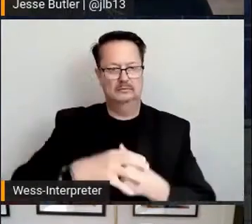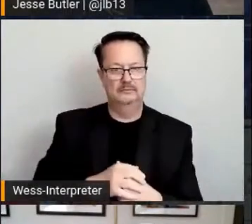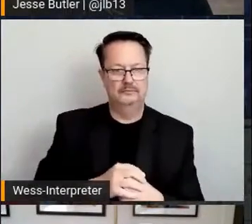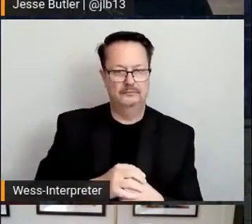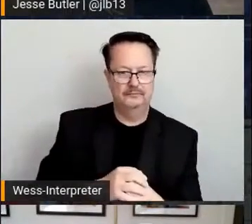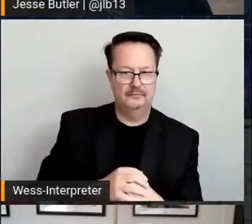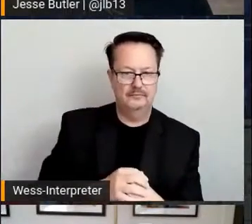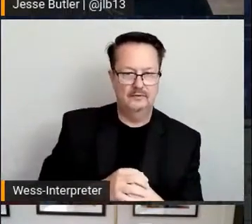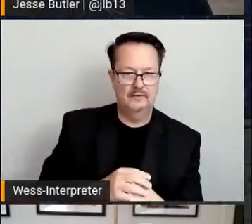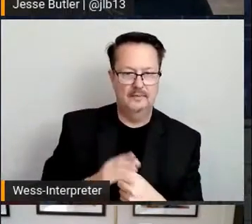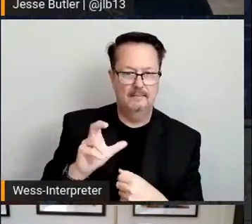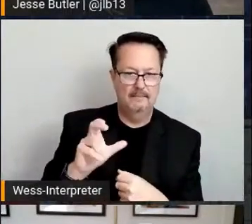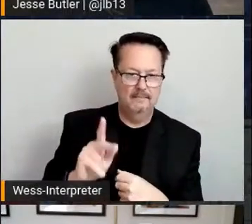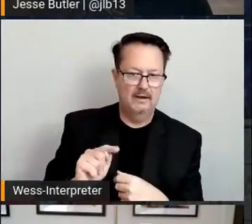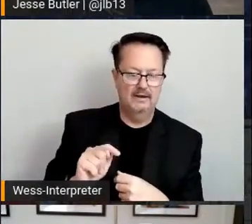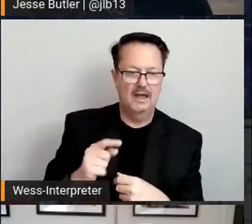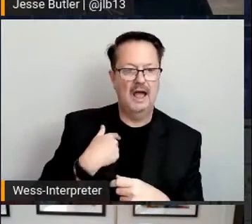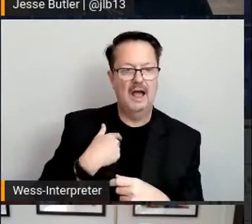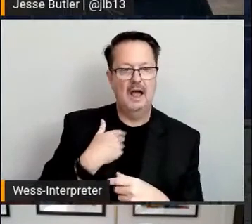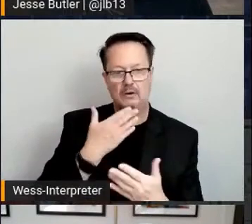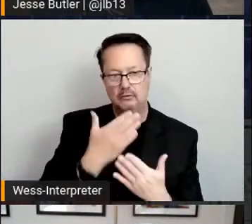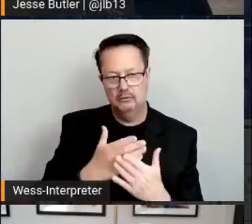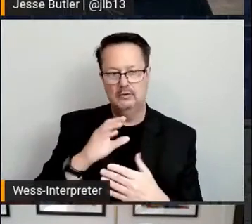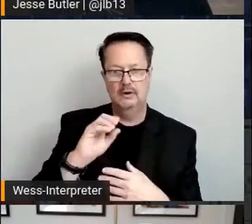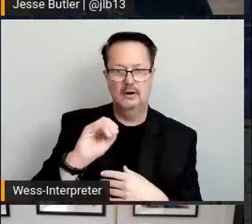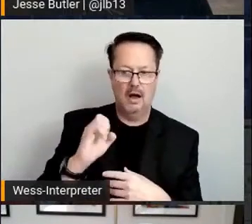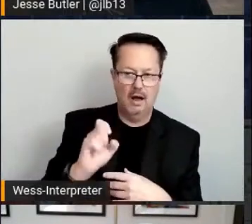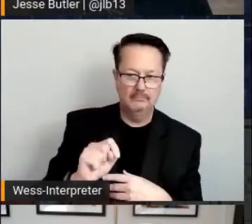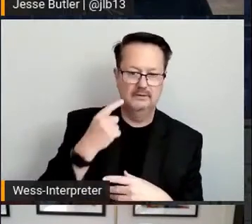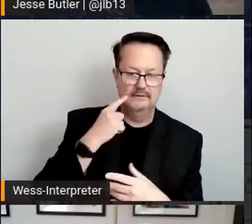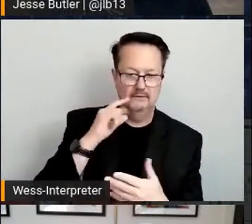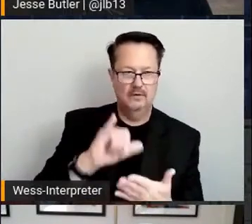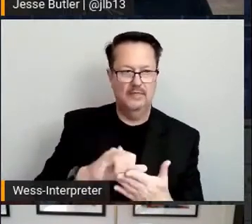put object, sorry. I put object for the put item